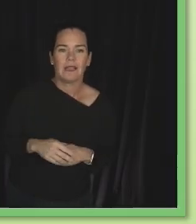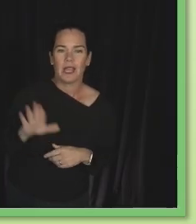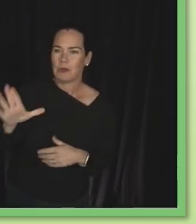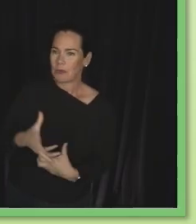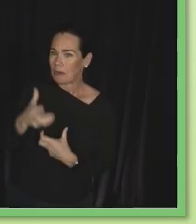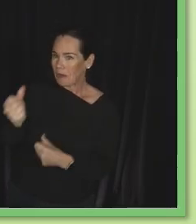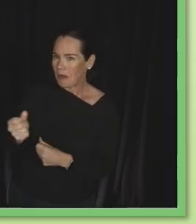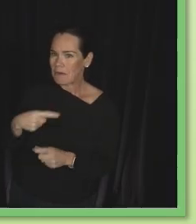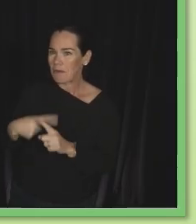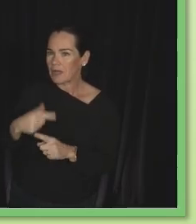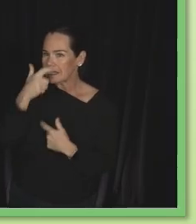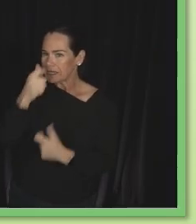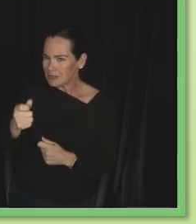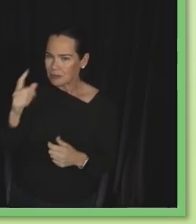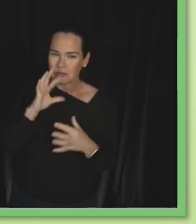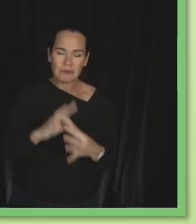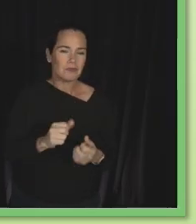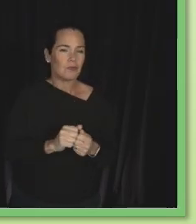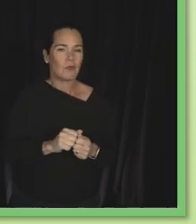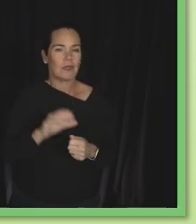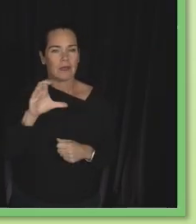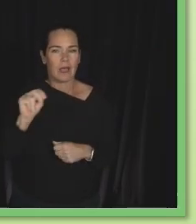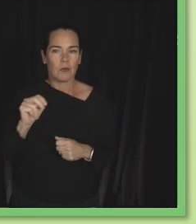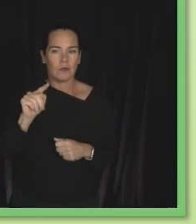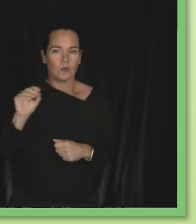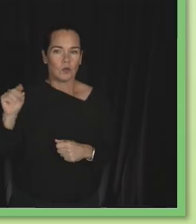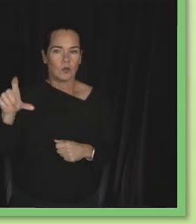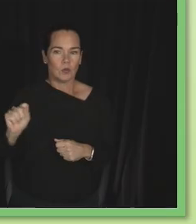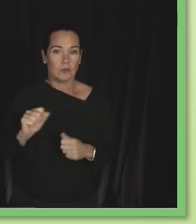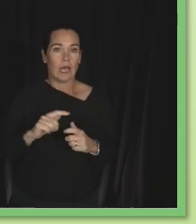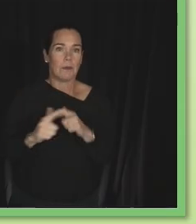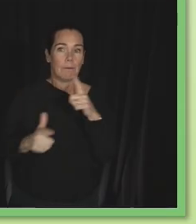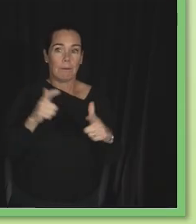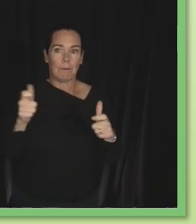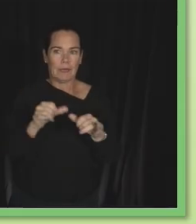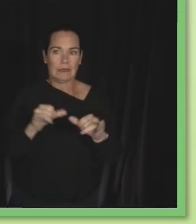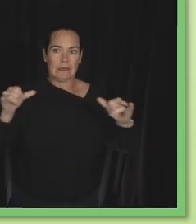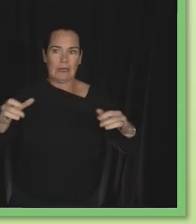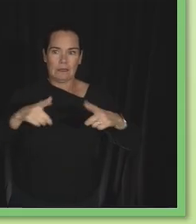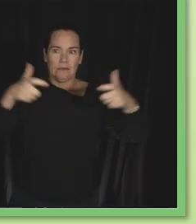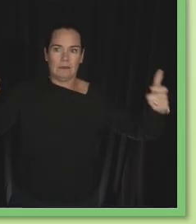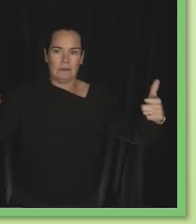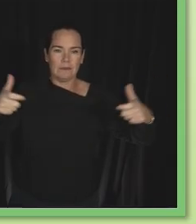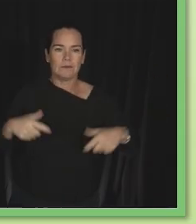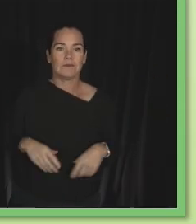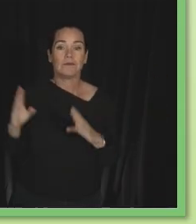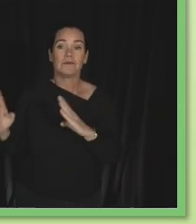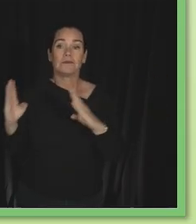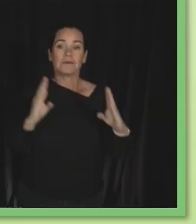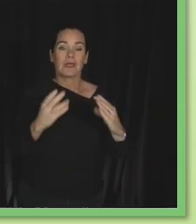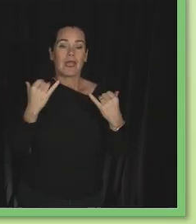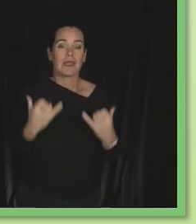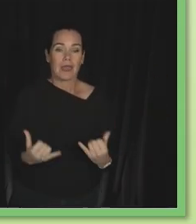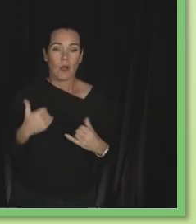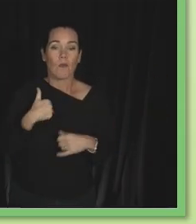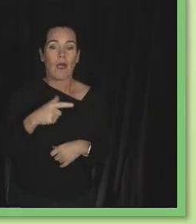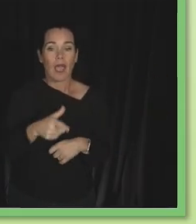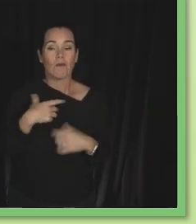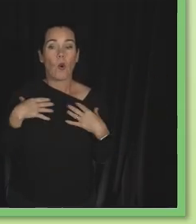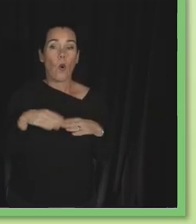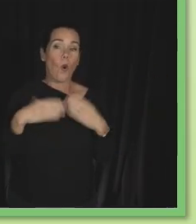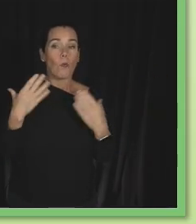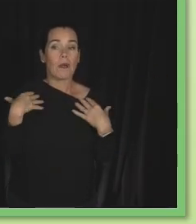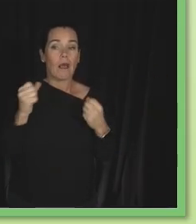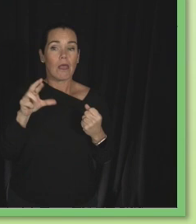and interest in the cloud-native tools and its scale. So talking about scale, we have Open Healthcare from India operating at large scale.